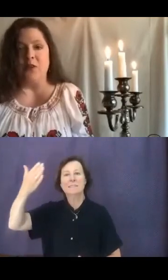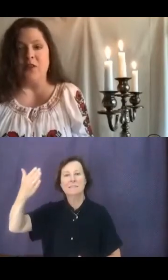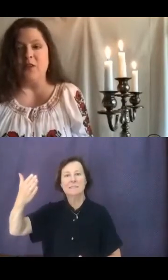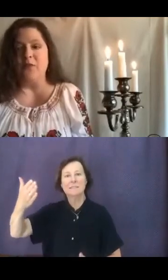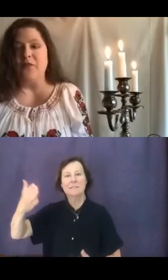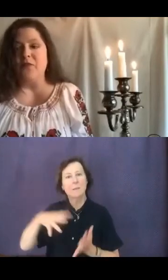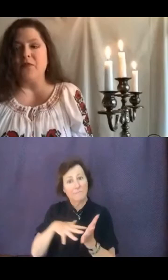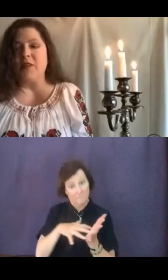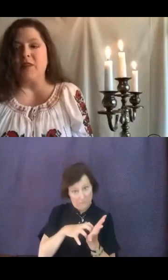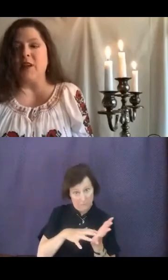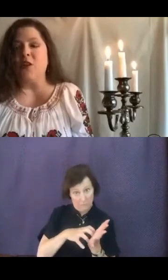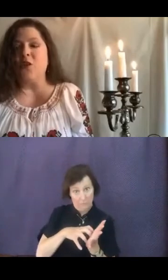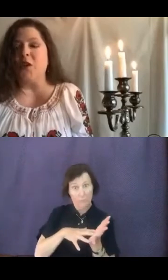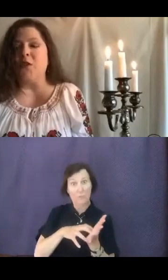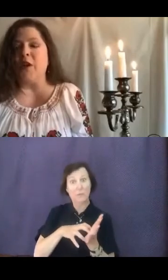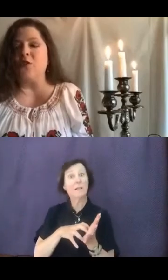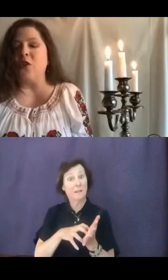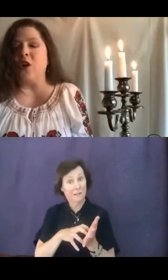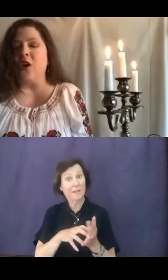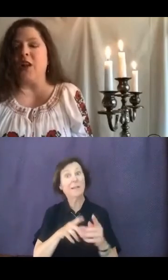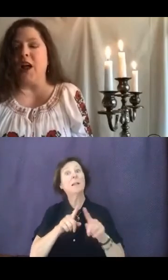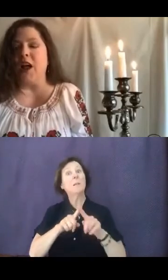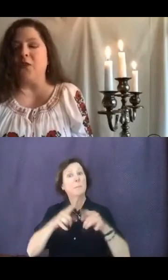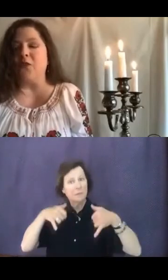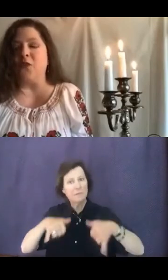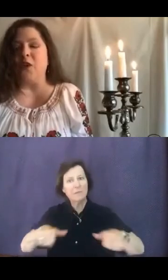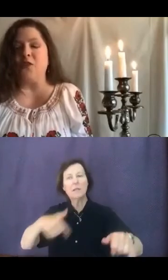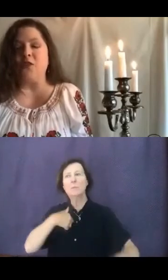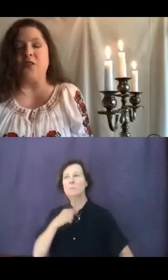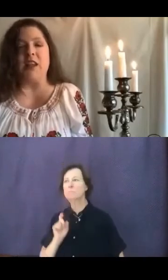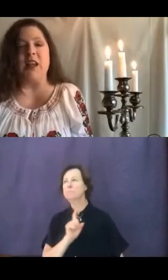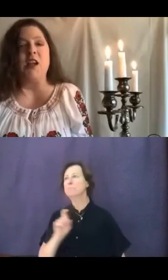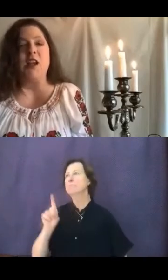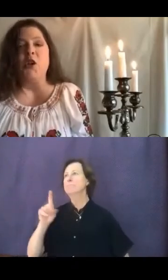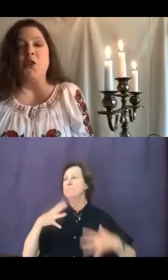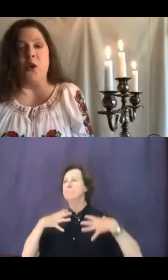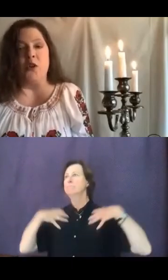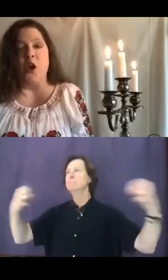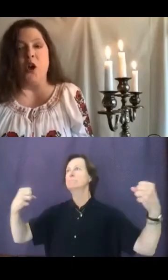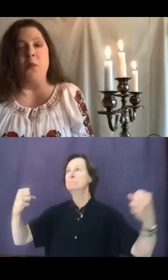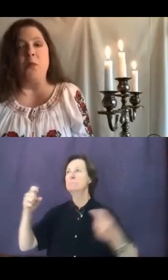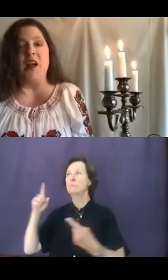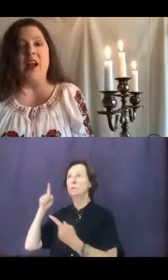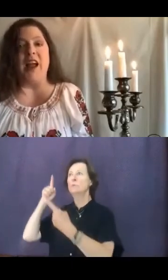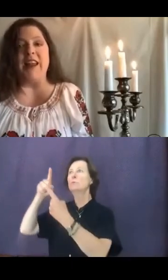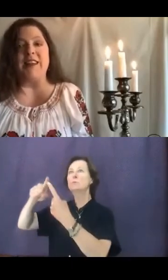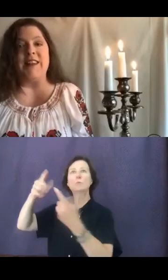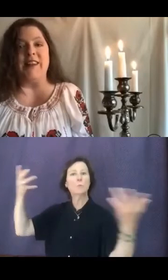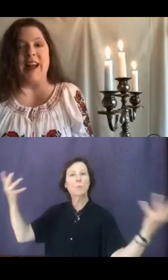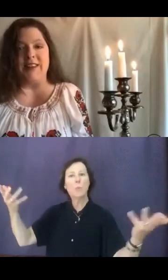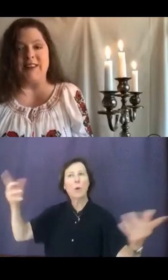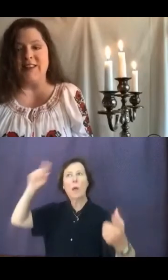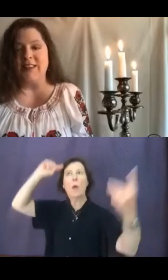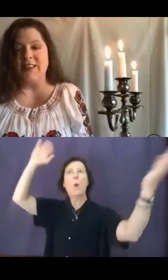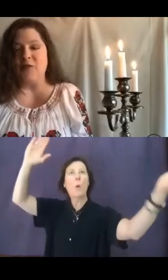Vulnerable, still we venture our lives courageously towards hope and